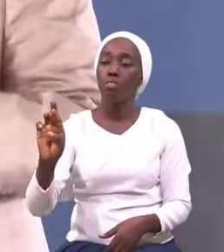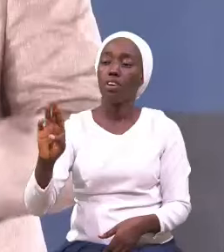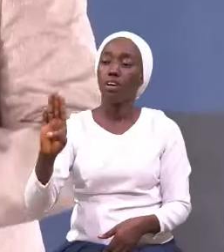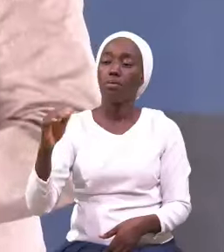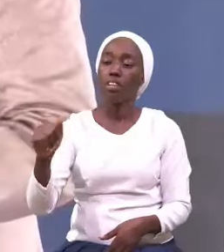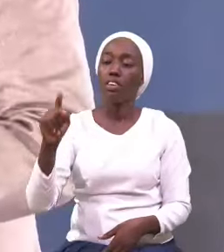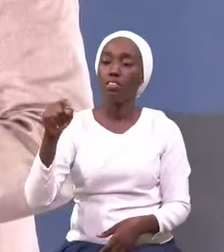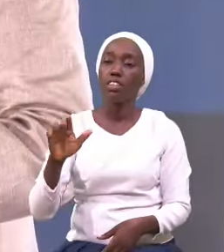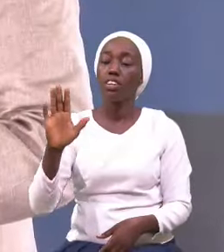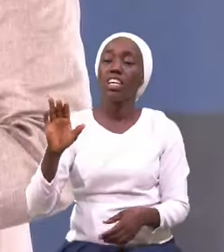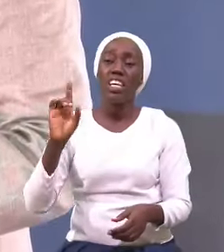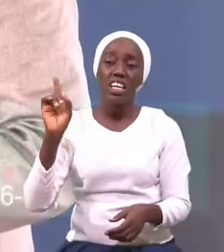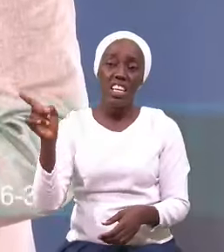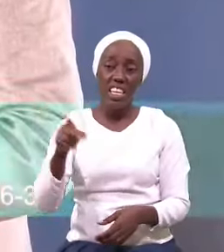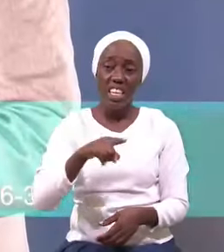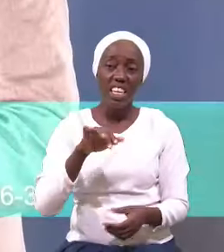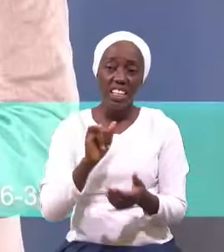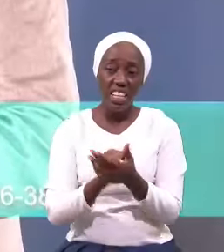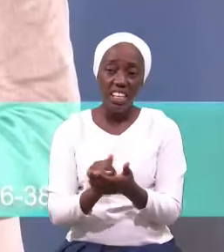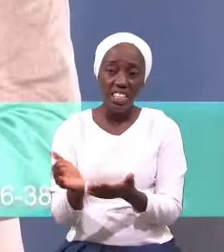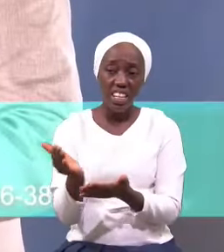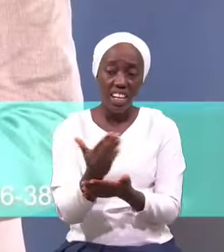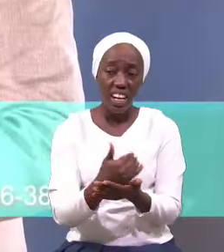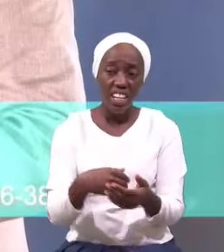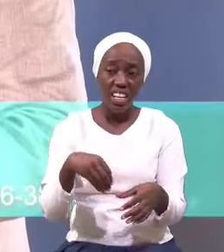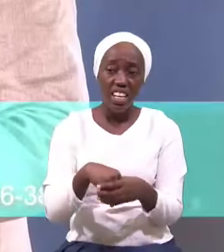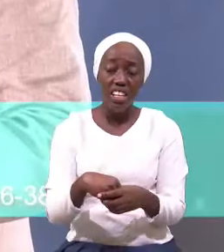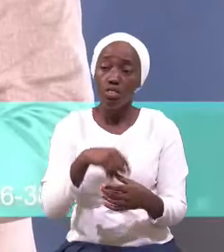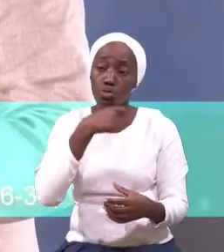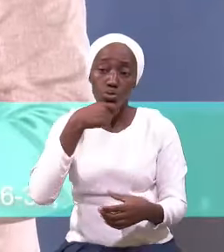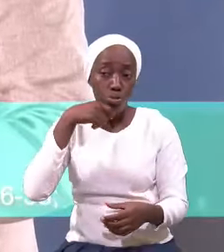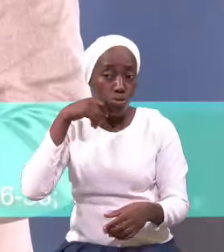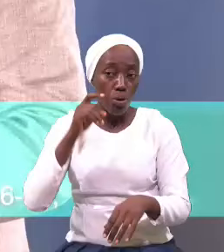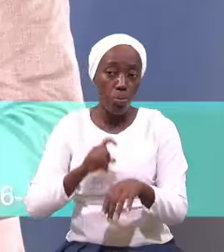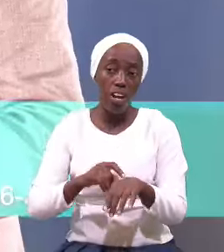gathereth in summer is a wise son.